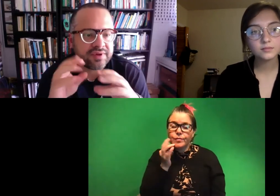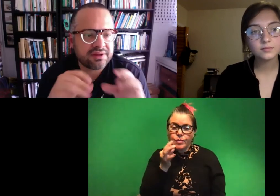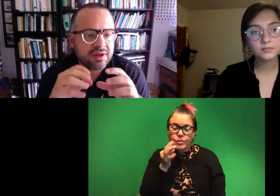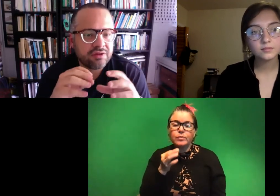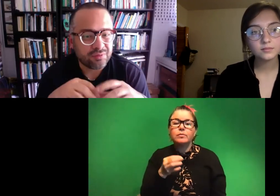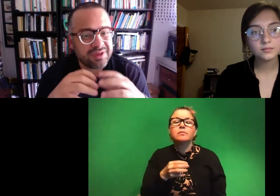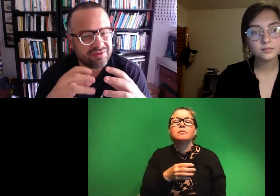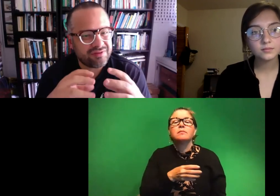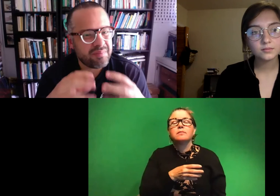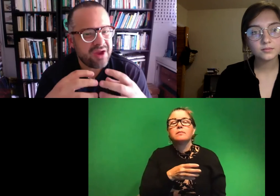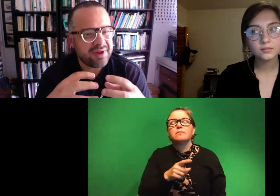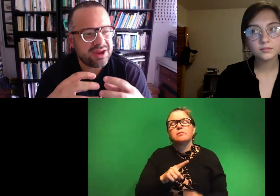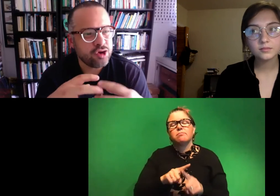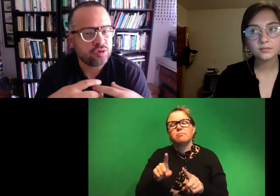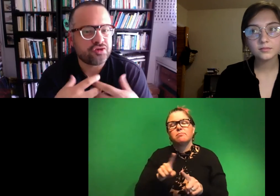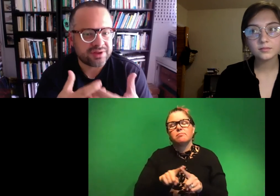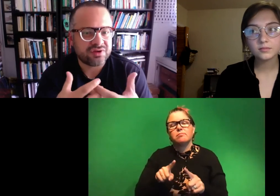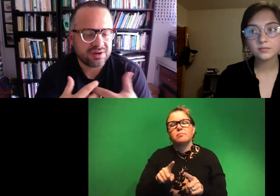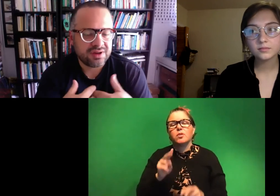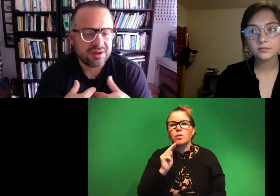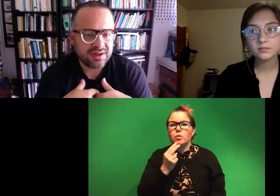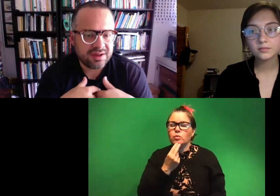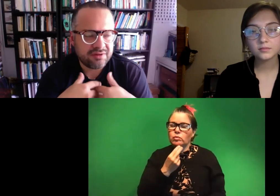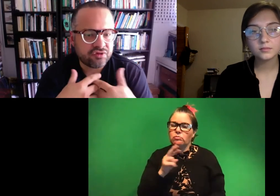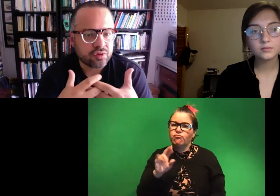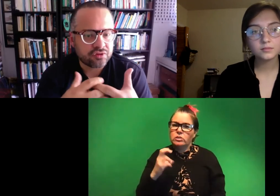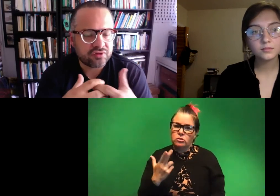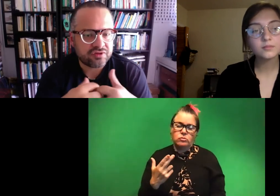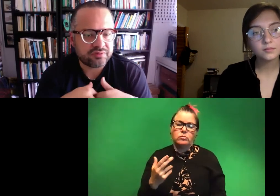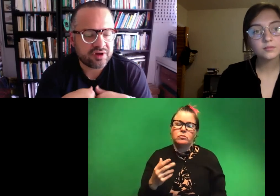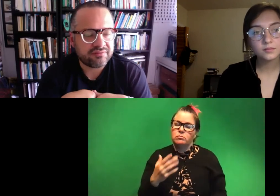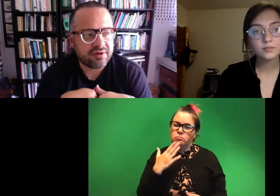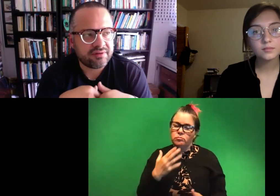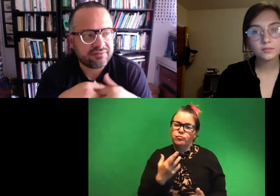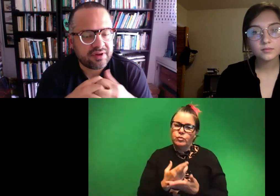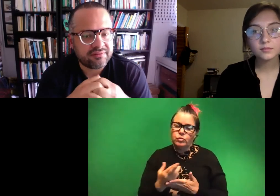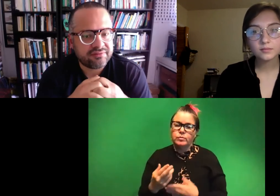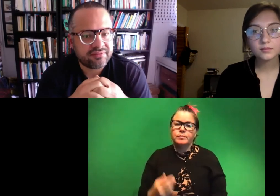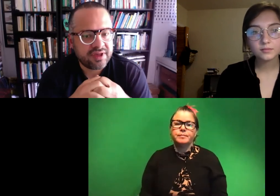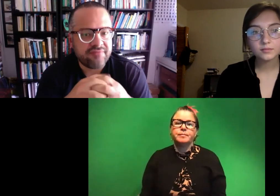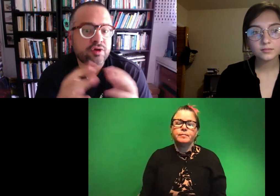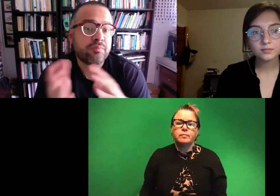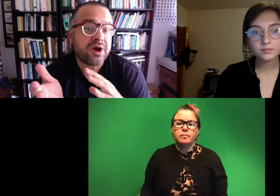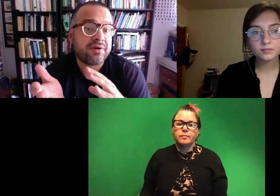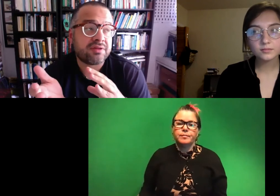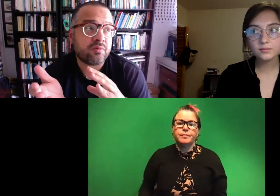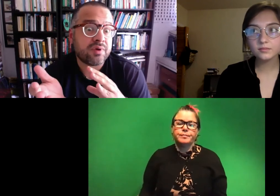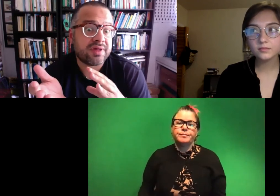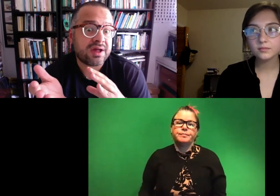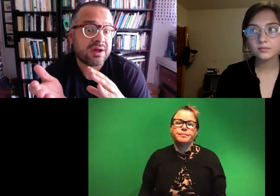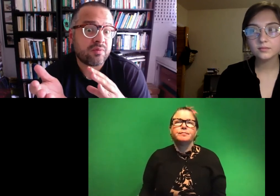also feed. So it's a very nutrient resource in terms of if you compare